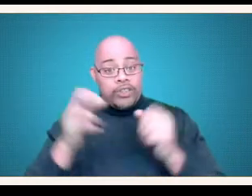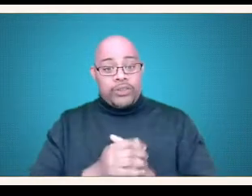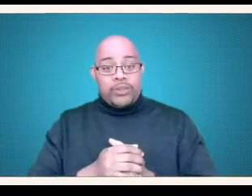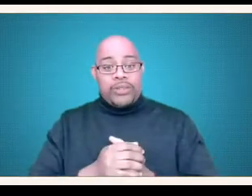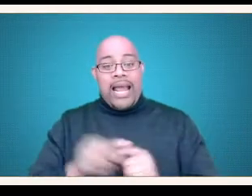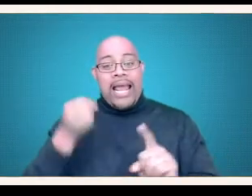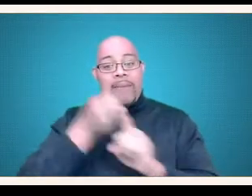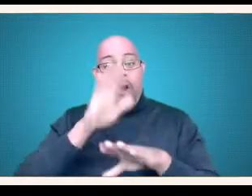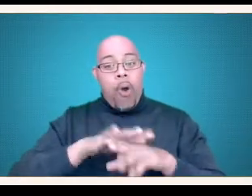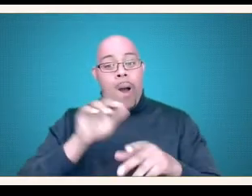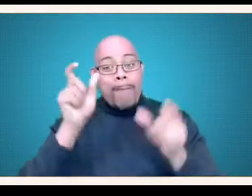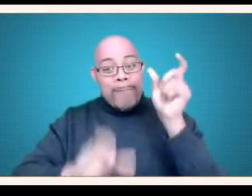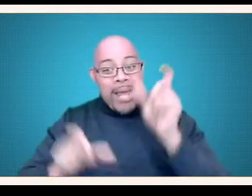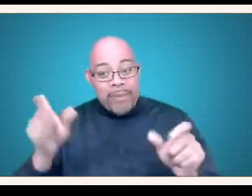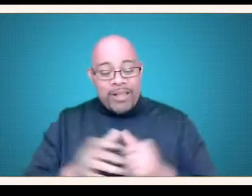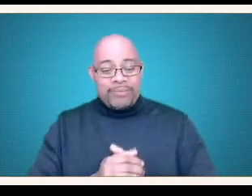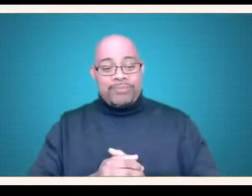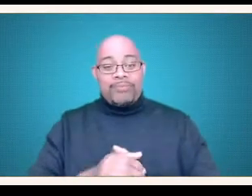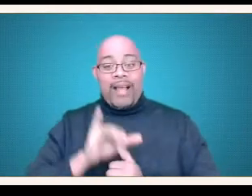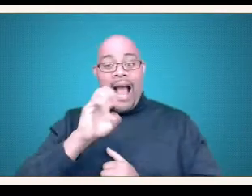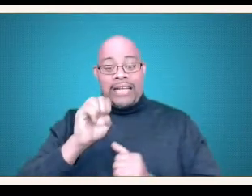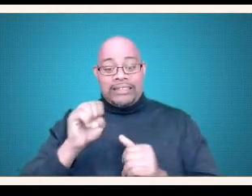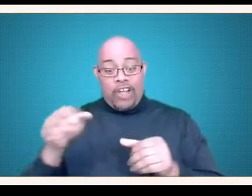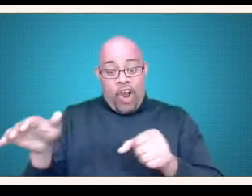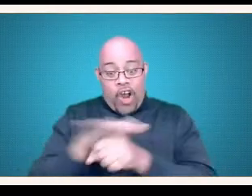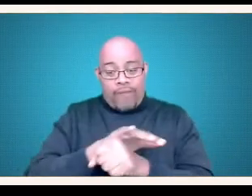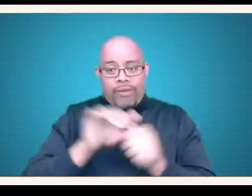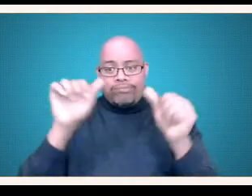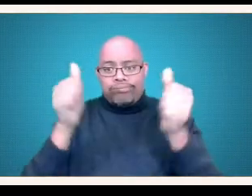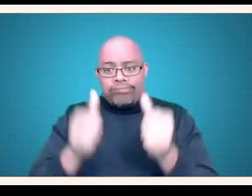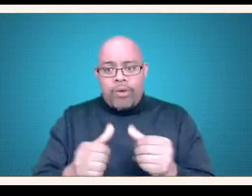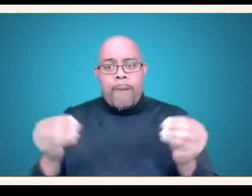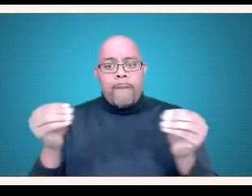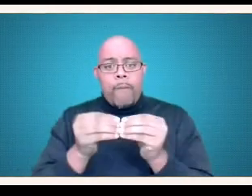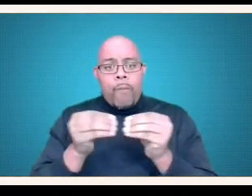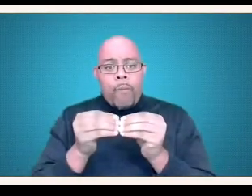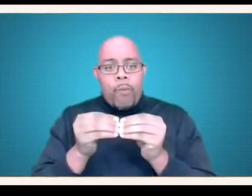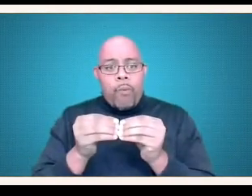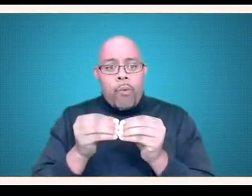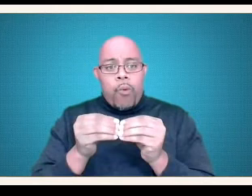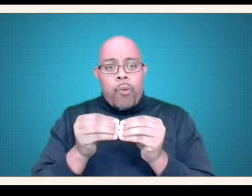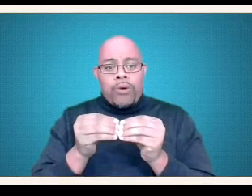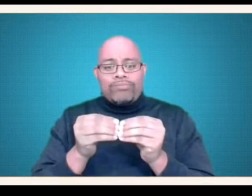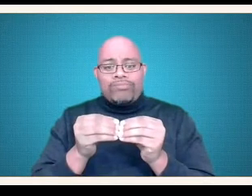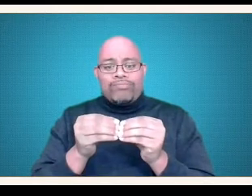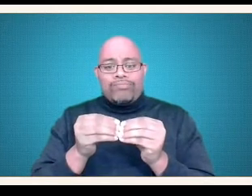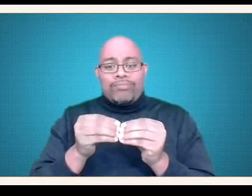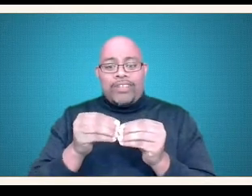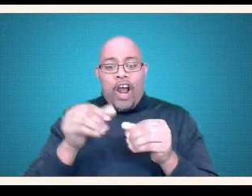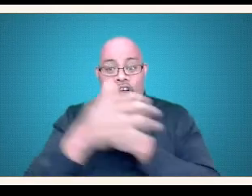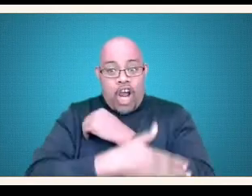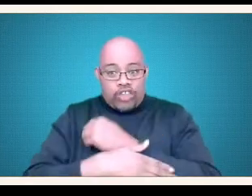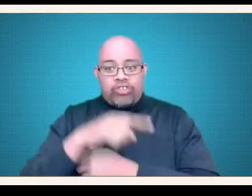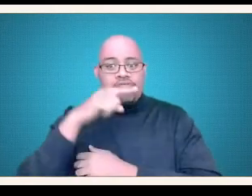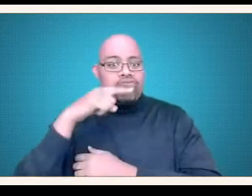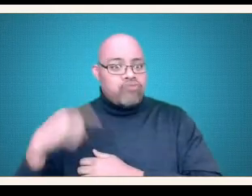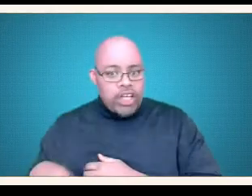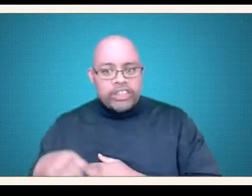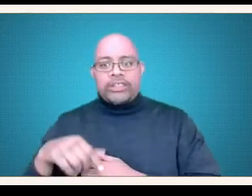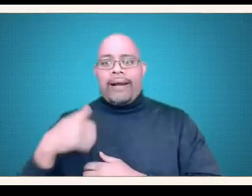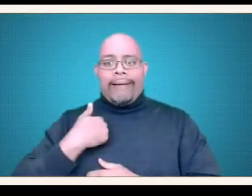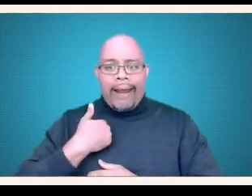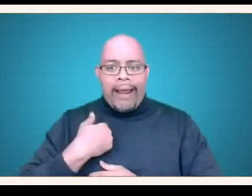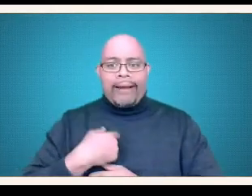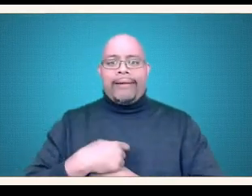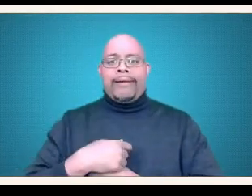And another issue is the impacts on people. As ice sea coverage decreases more and more year on year, Arctic countries like